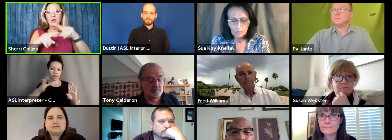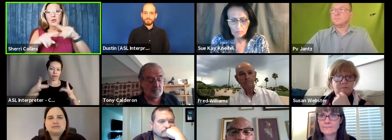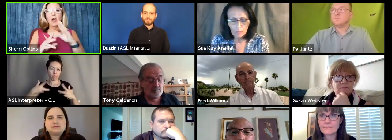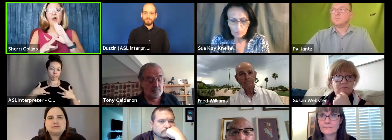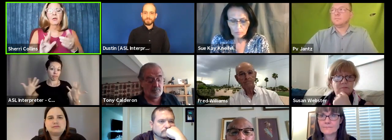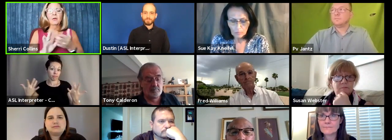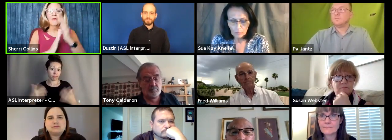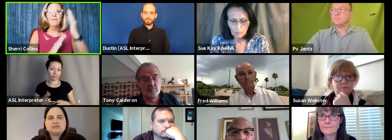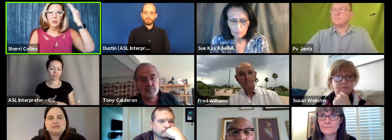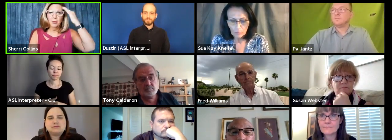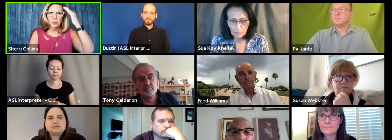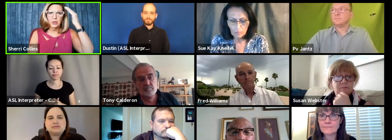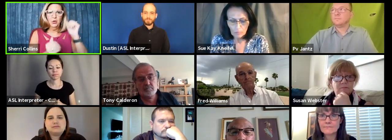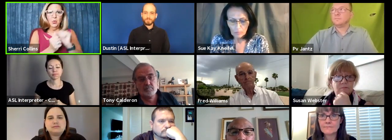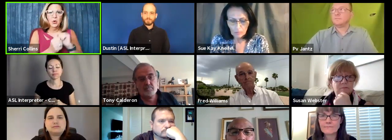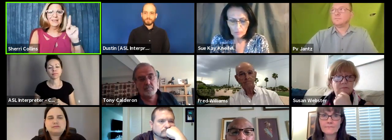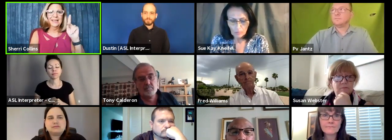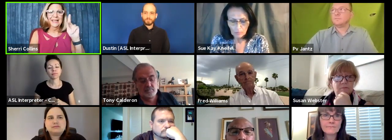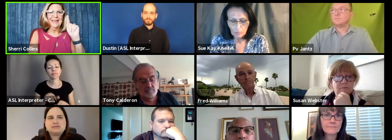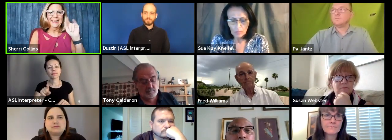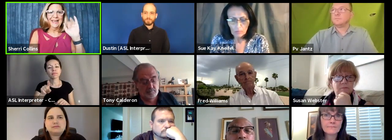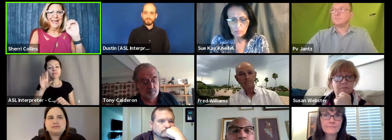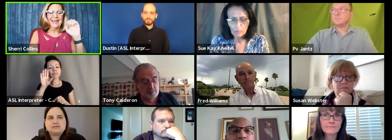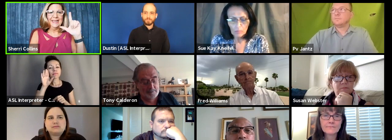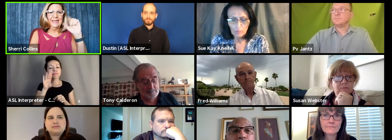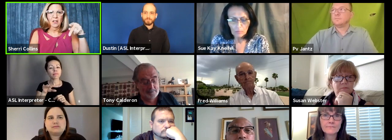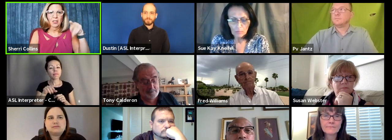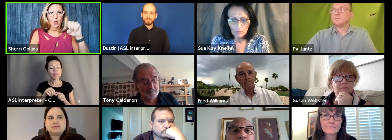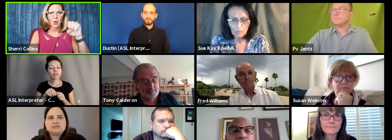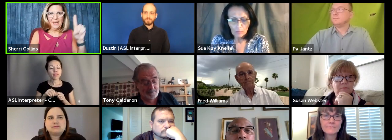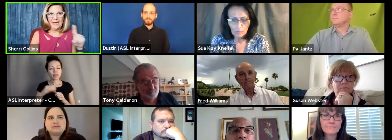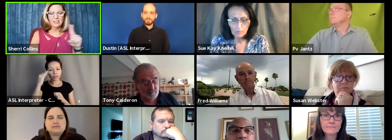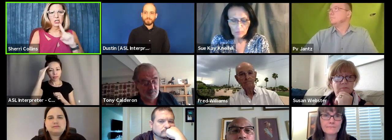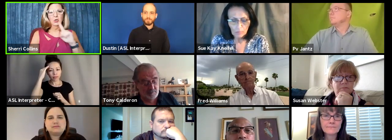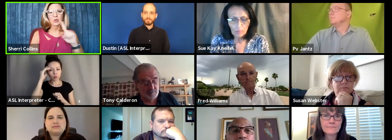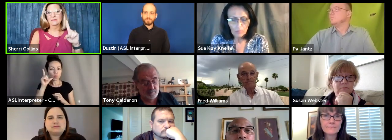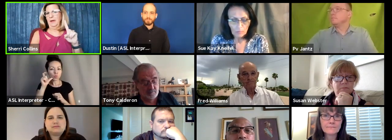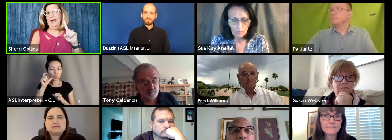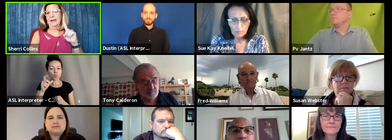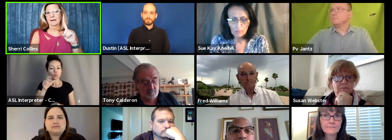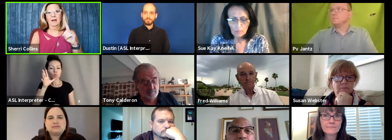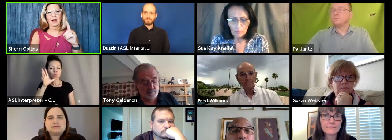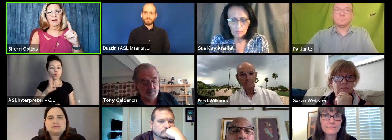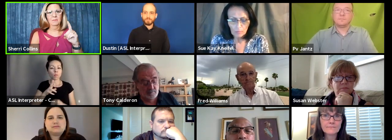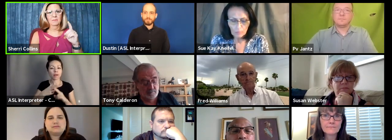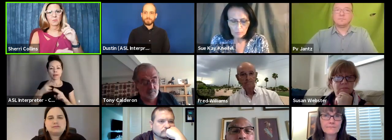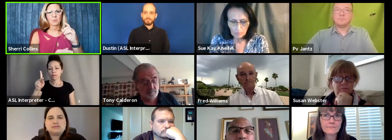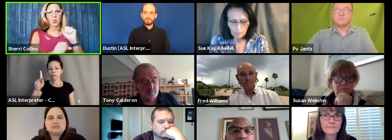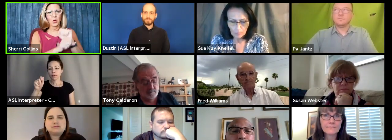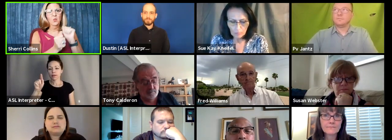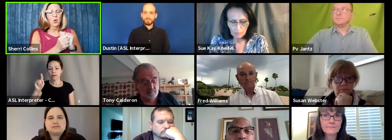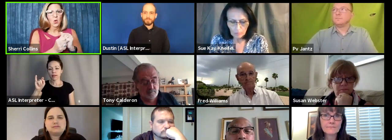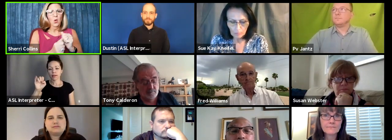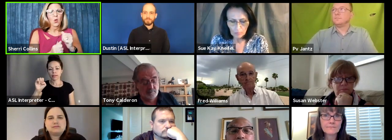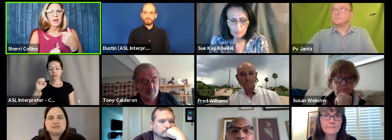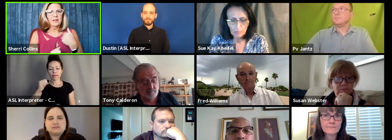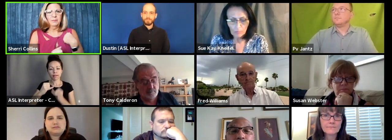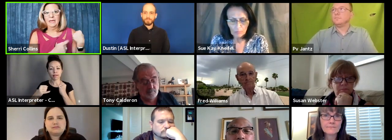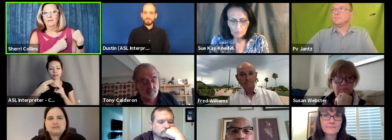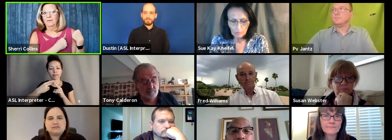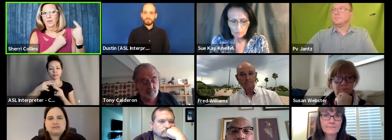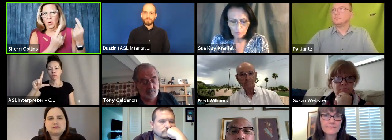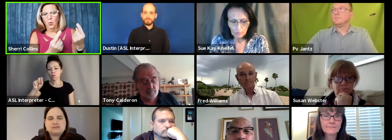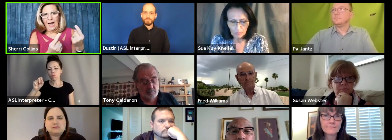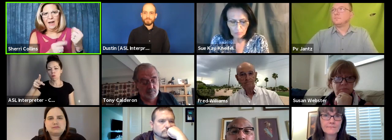many of you are familiar with Katie Lopez, who has been working